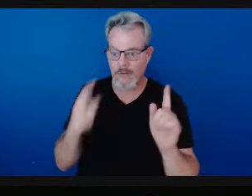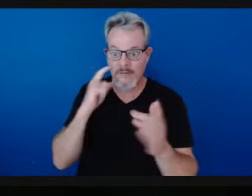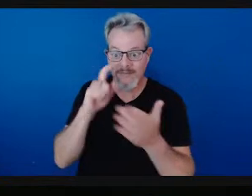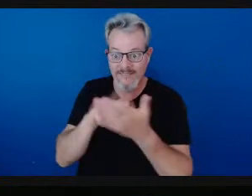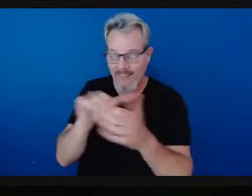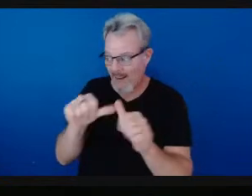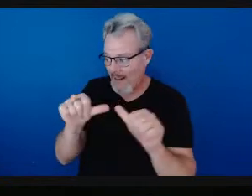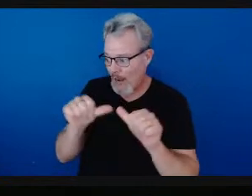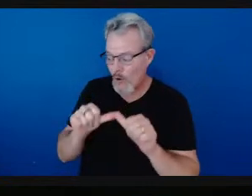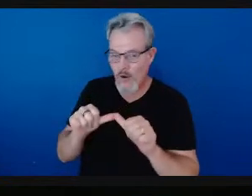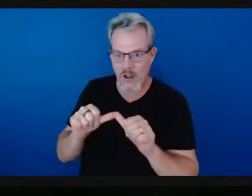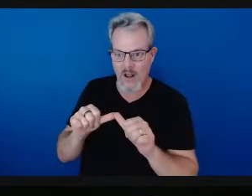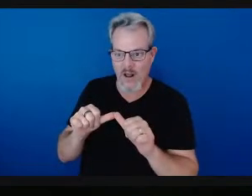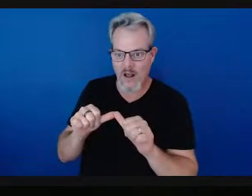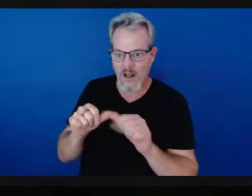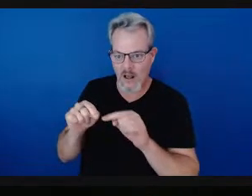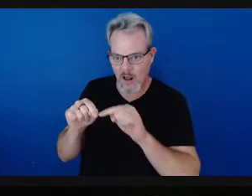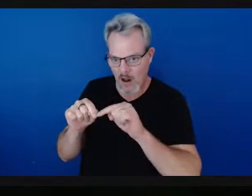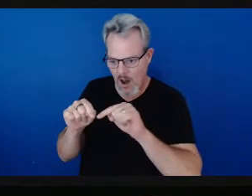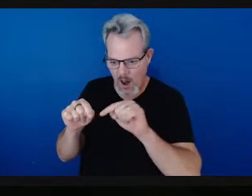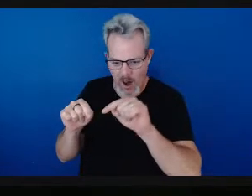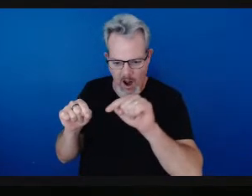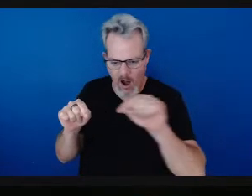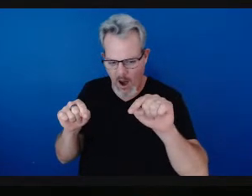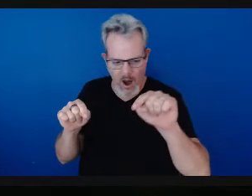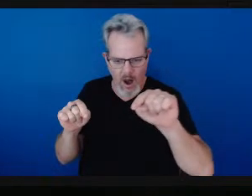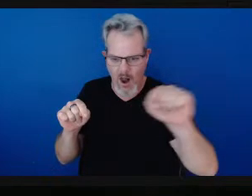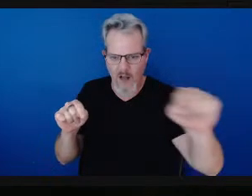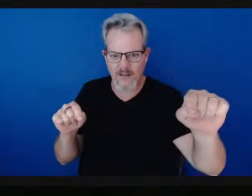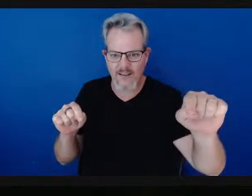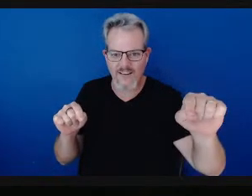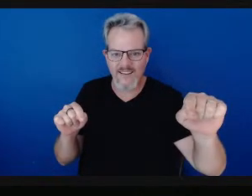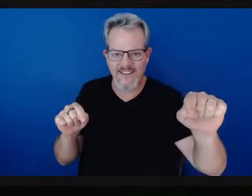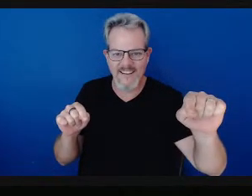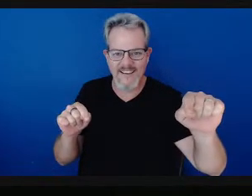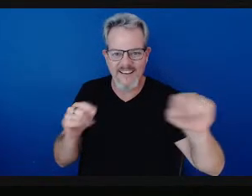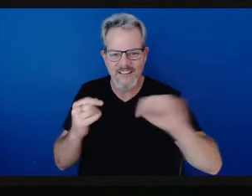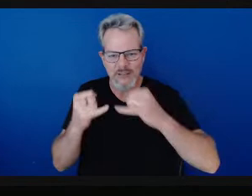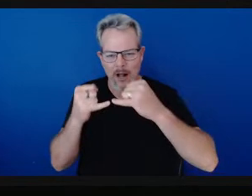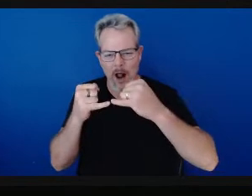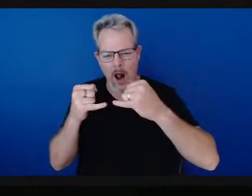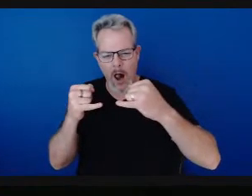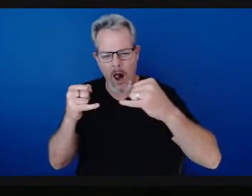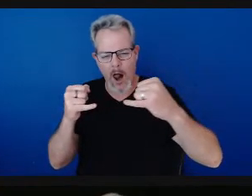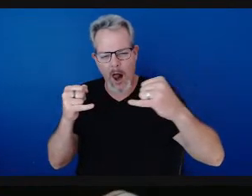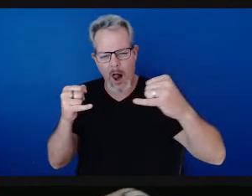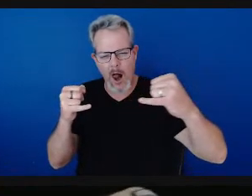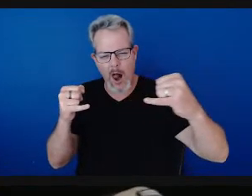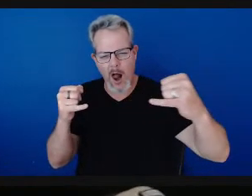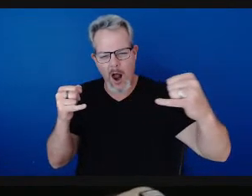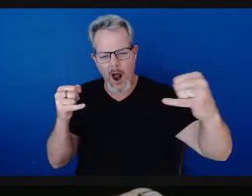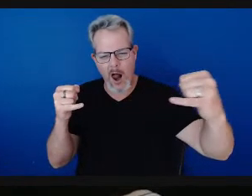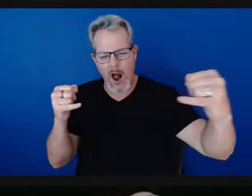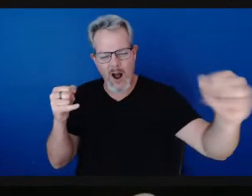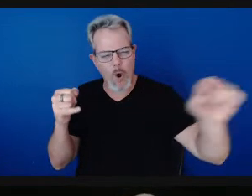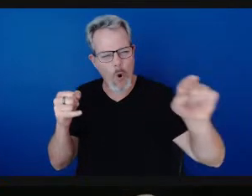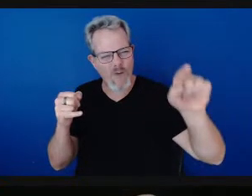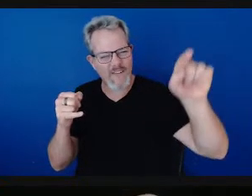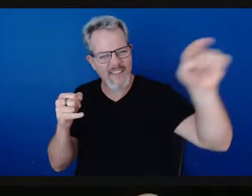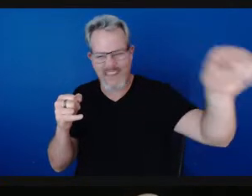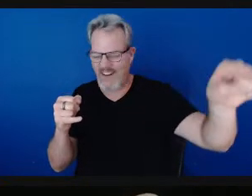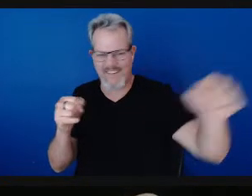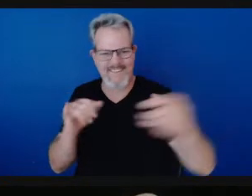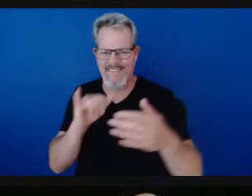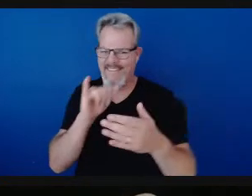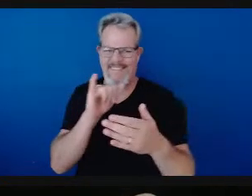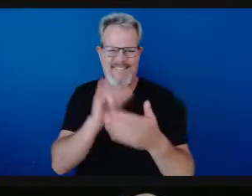off like this to here. If I keep drawing this line kind of straight, I'd end up over there. So that's not right,